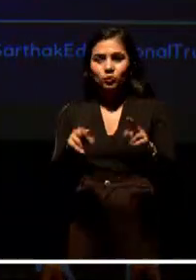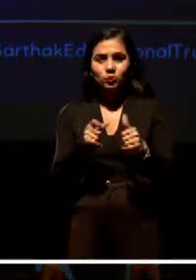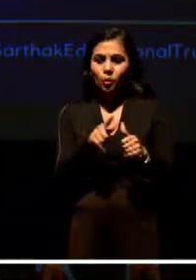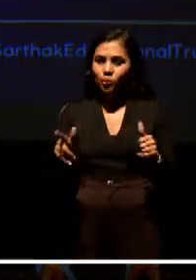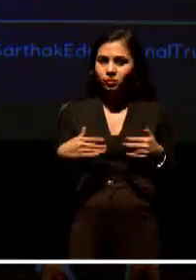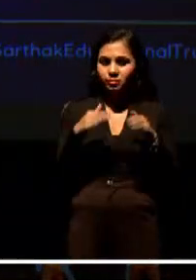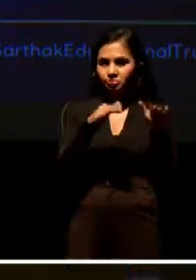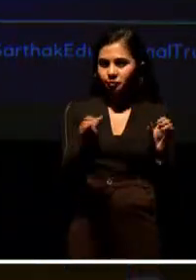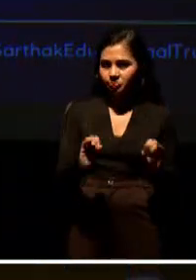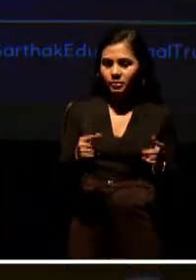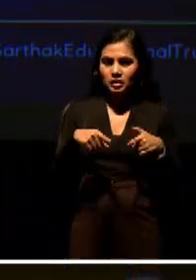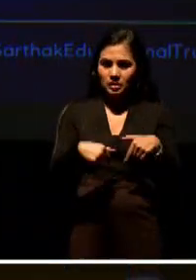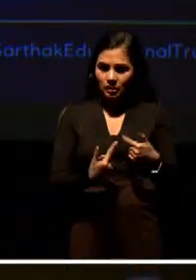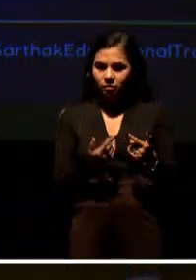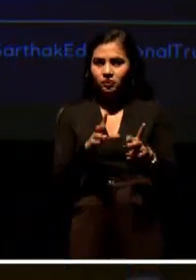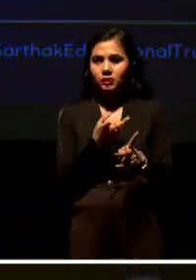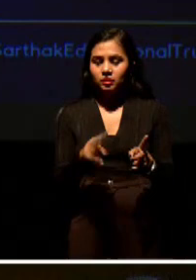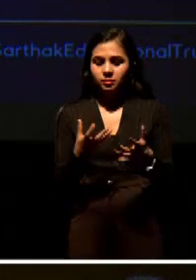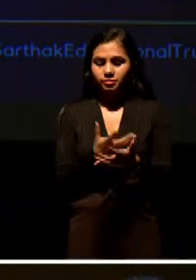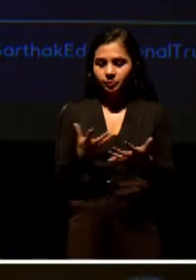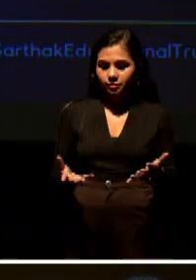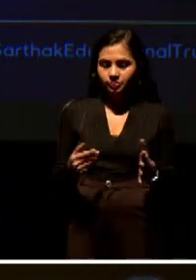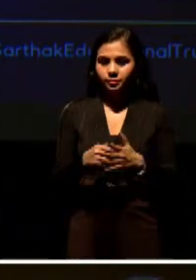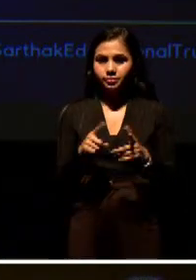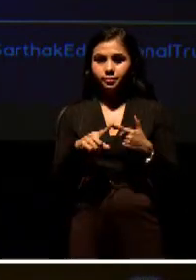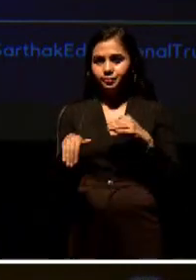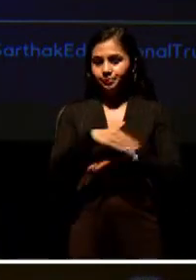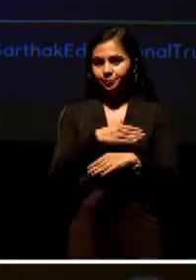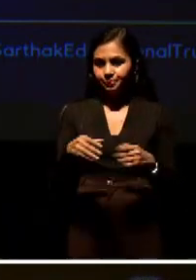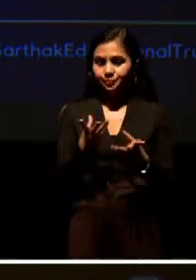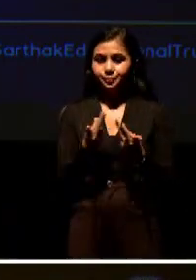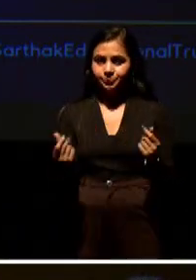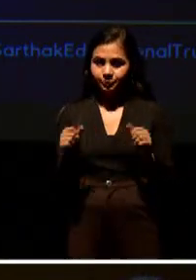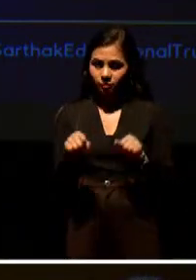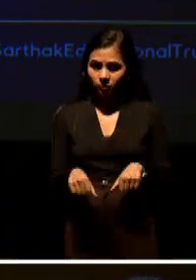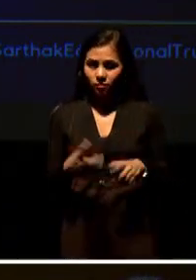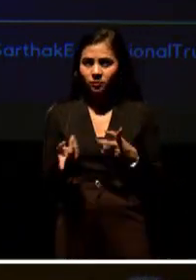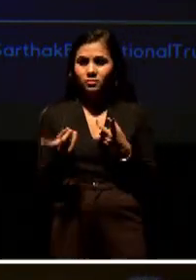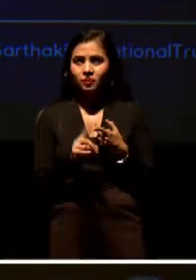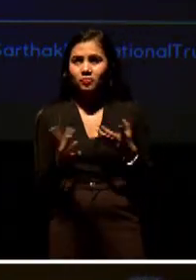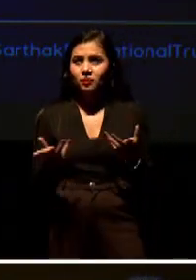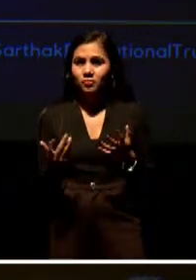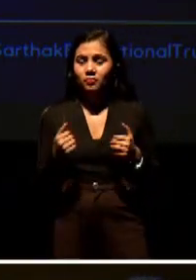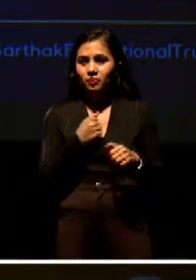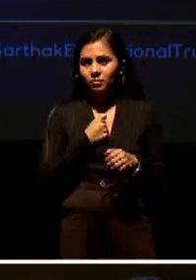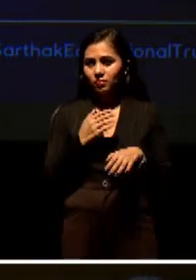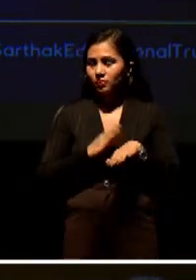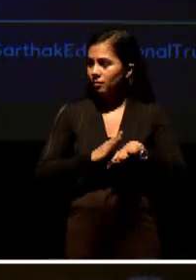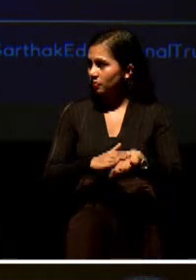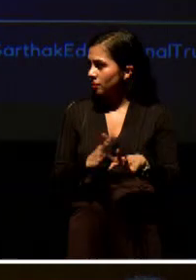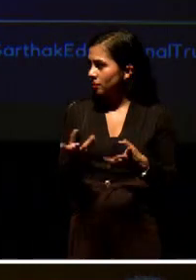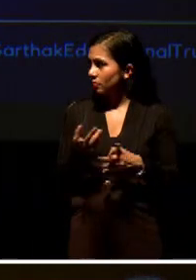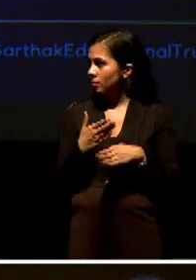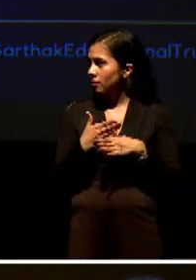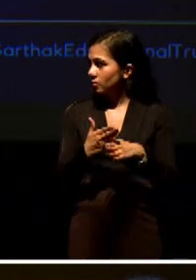to have our own technologies, own devices, our own engineering solutions. So what happens, this is my experience, I will not share the names of